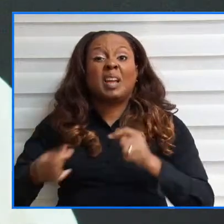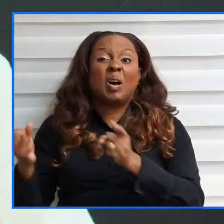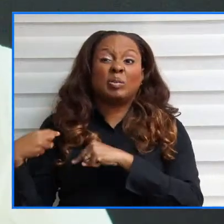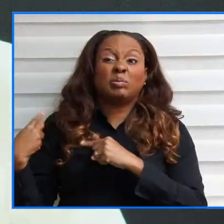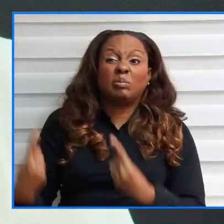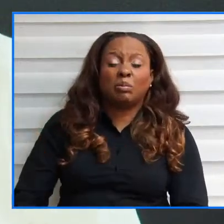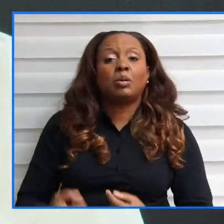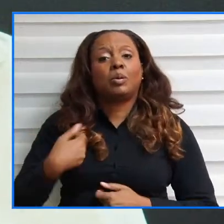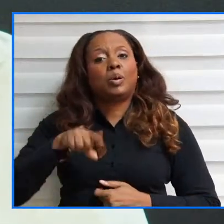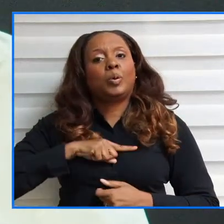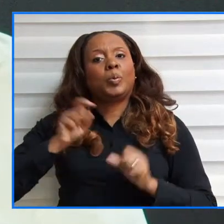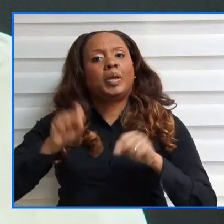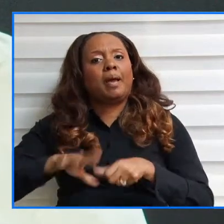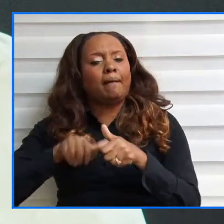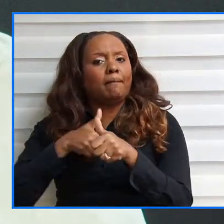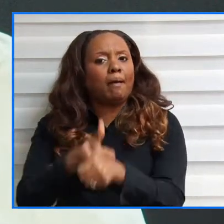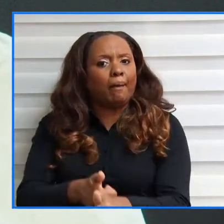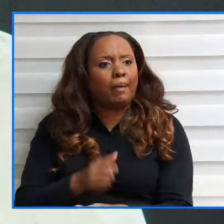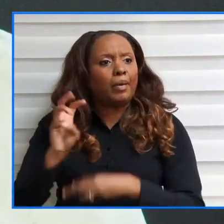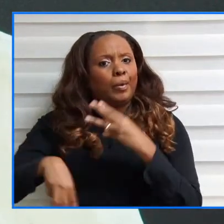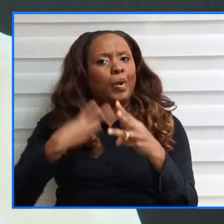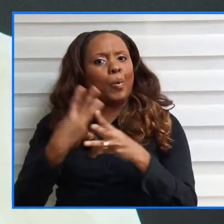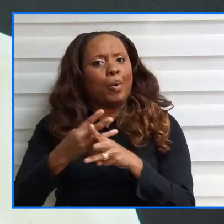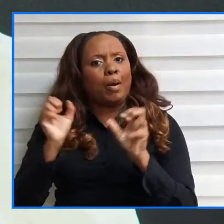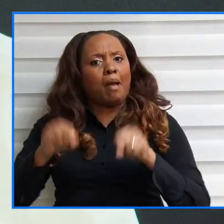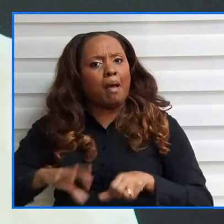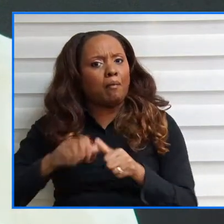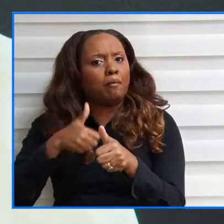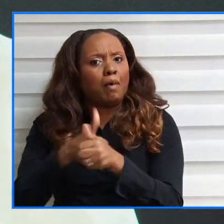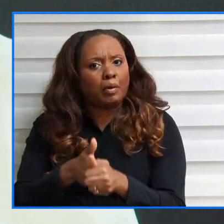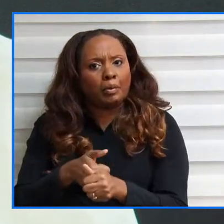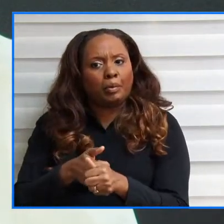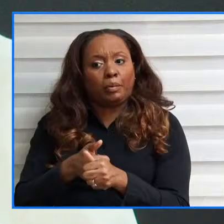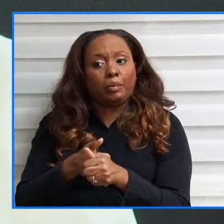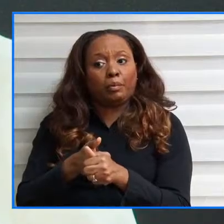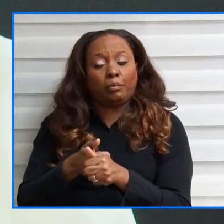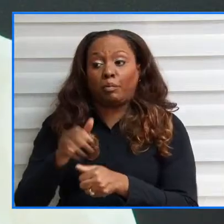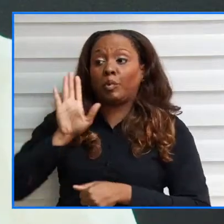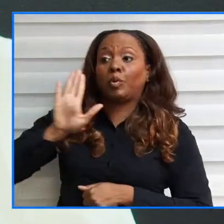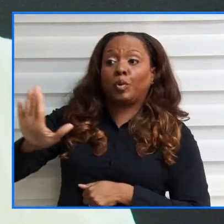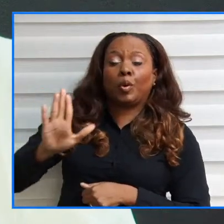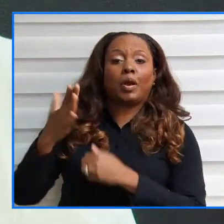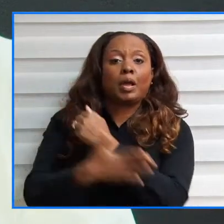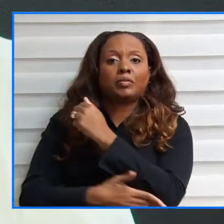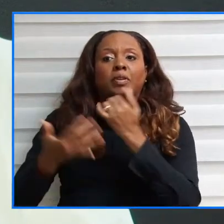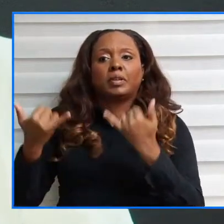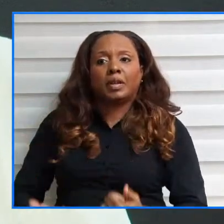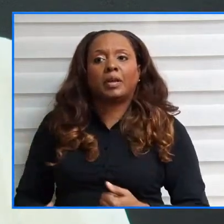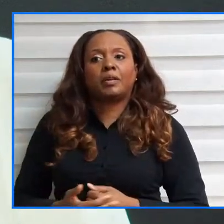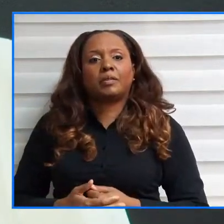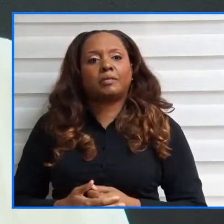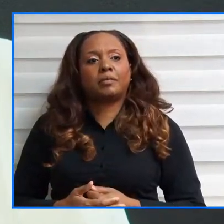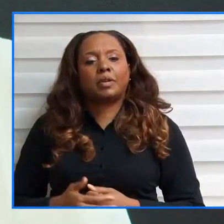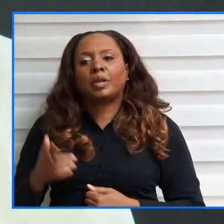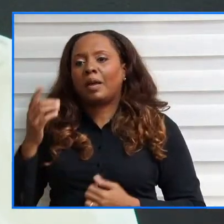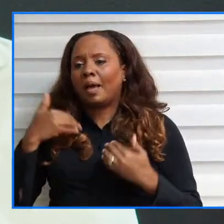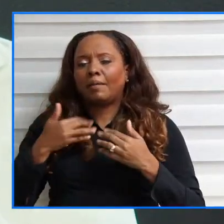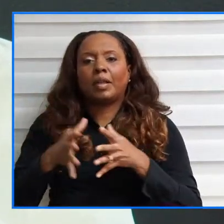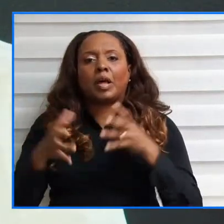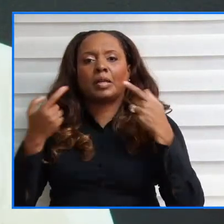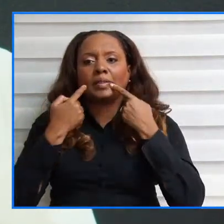to follow, because it is real and it has seen success. And we thank you for